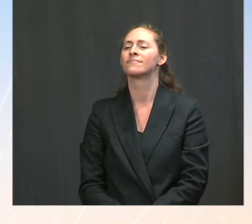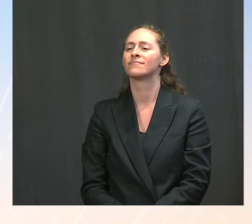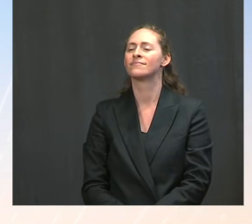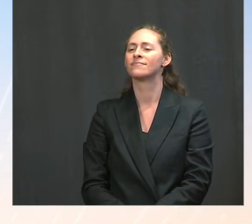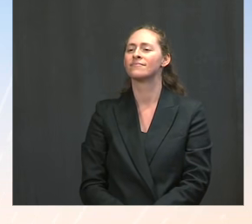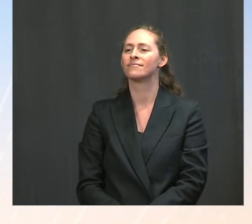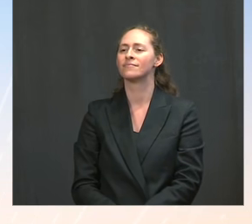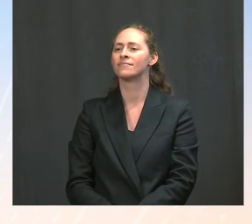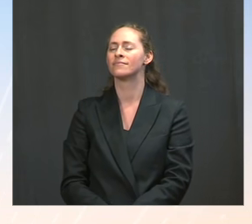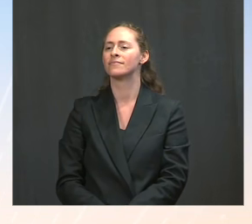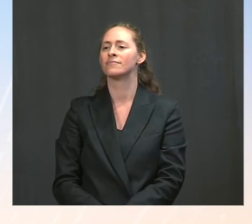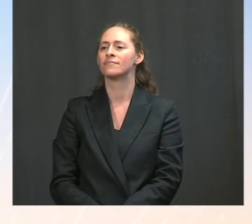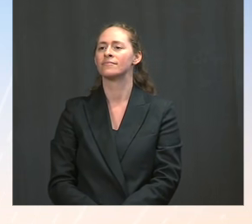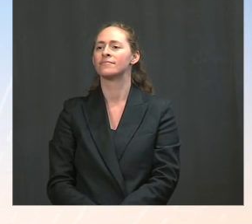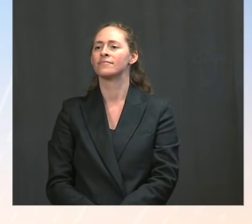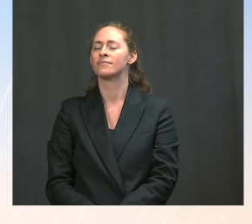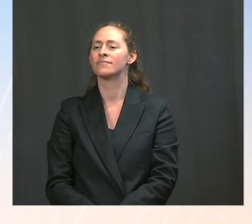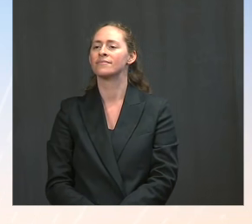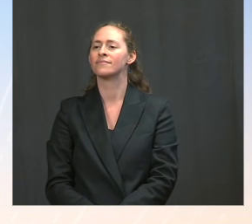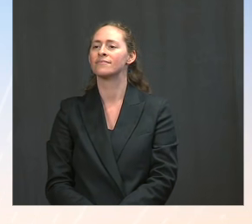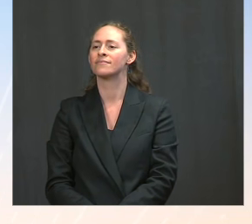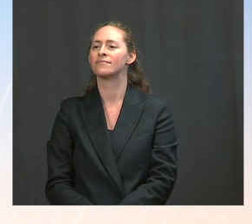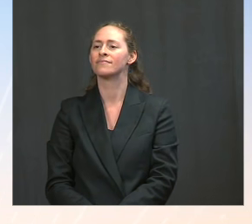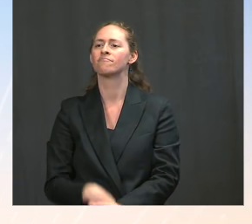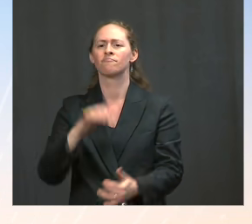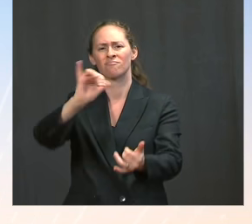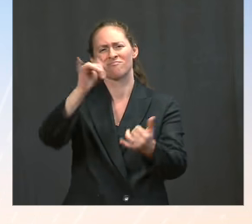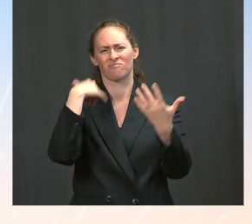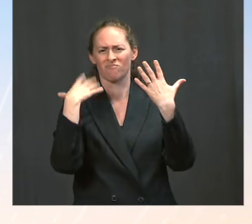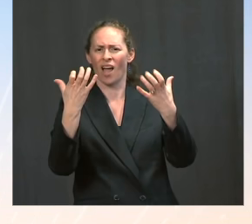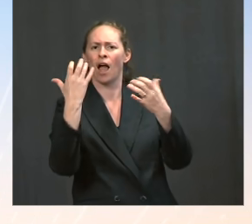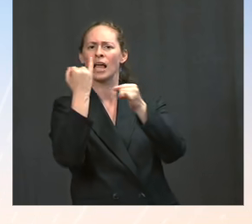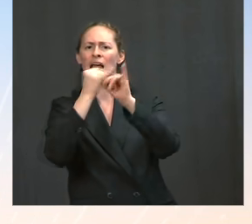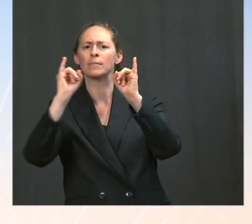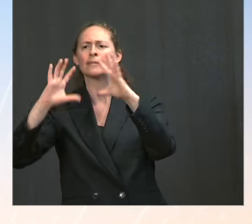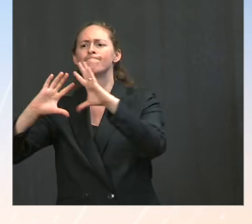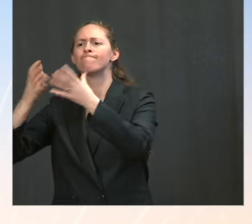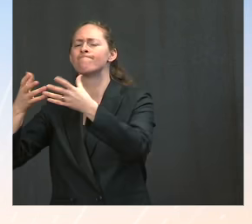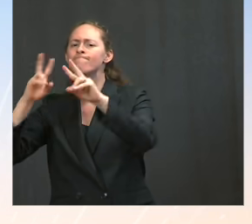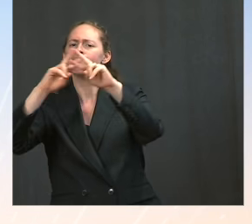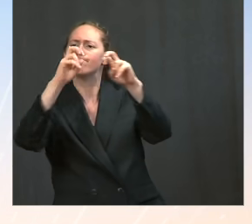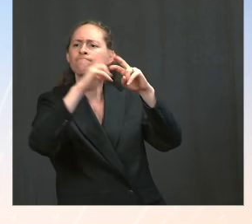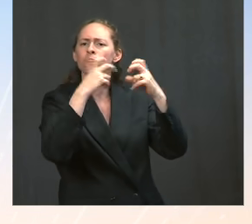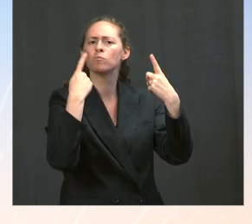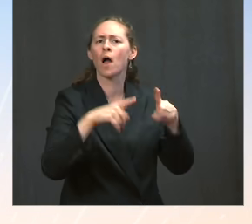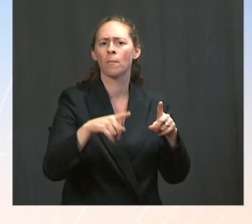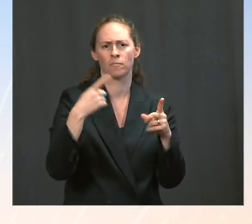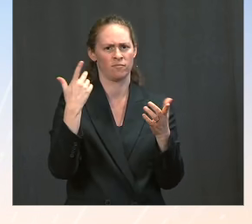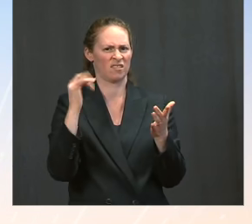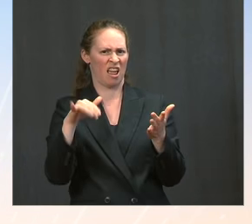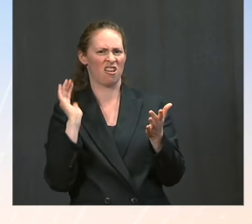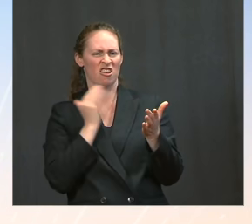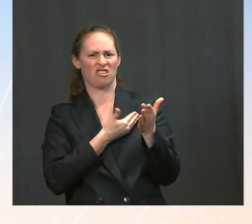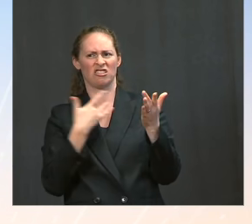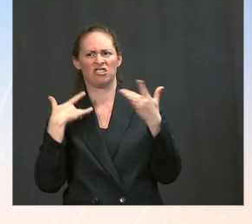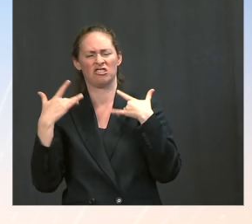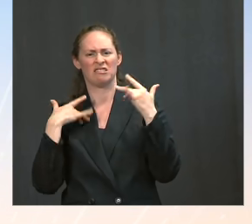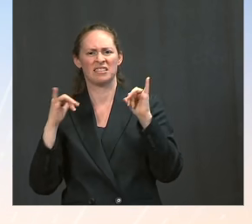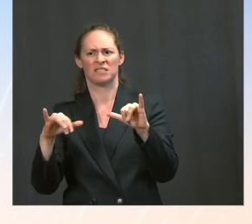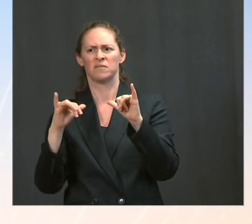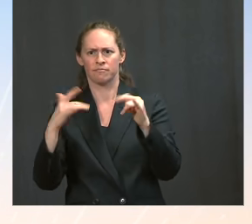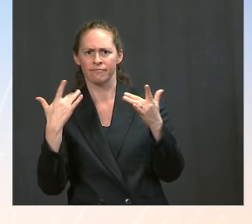transparent and independent analysis, expressing our concerns over the lack of access and urging momentum. It's clear China isn't living up to